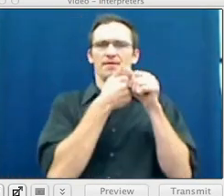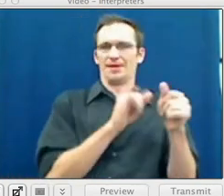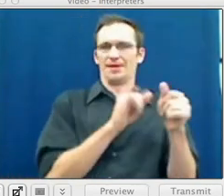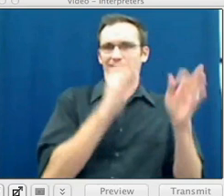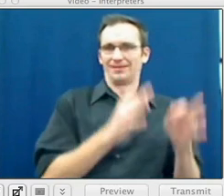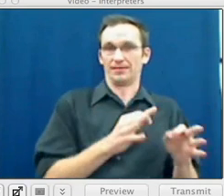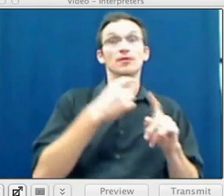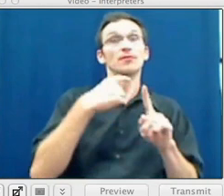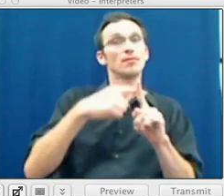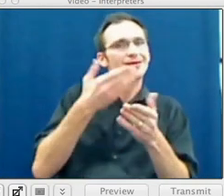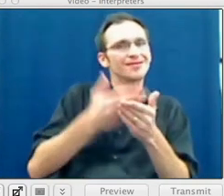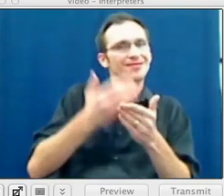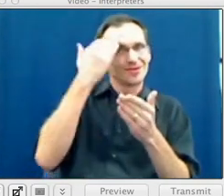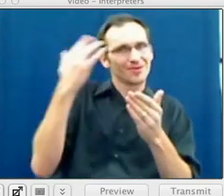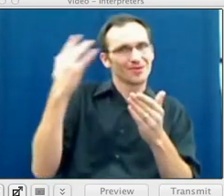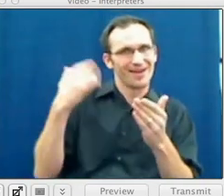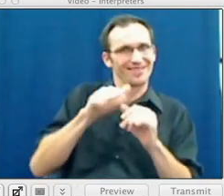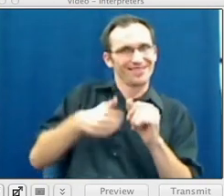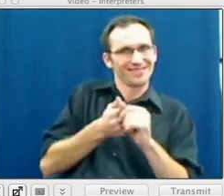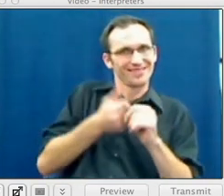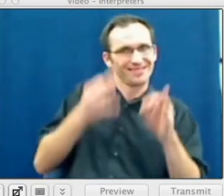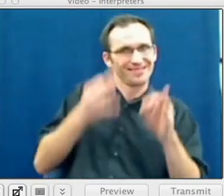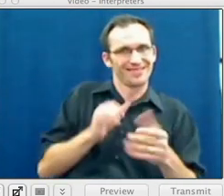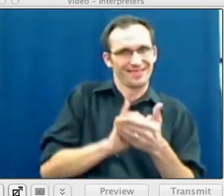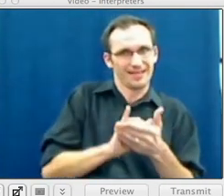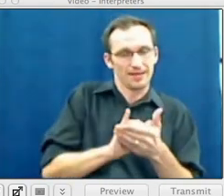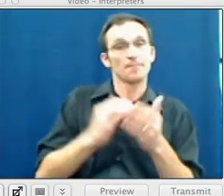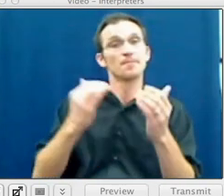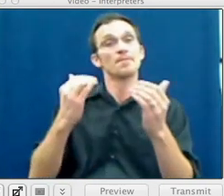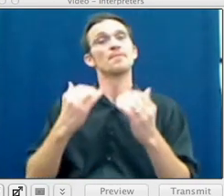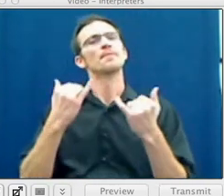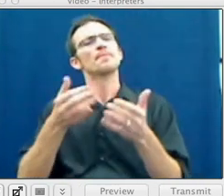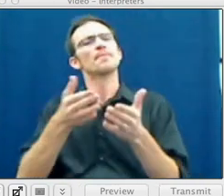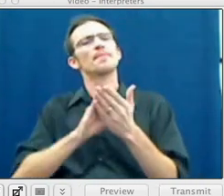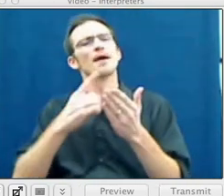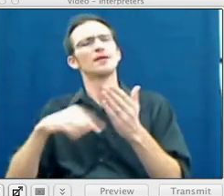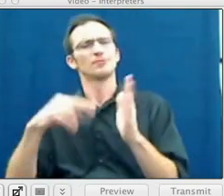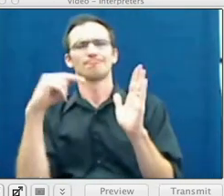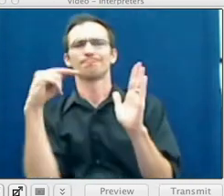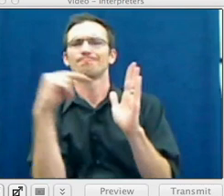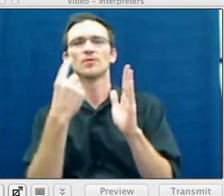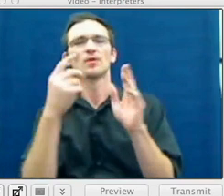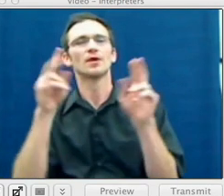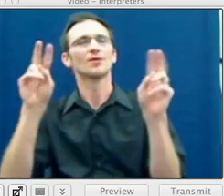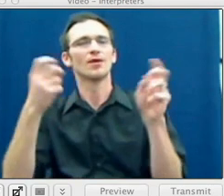now is take a look at the very first quote in your packet.